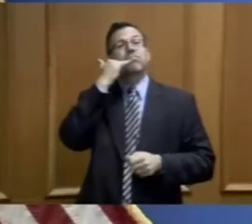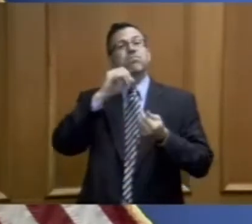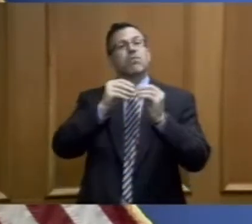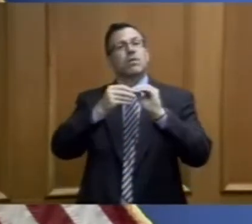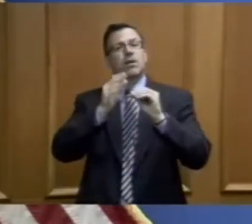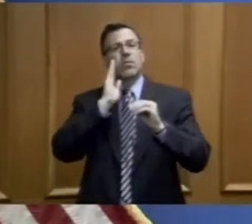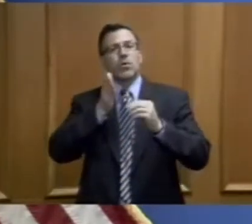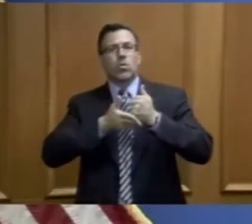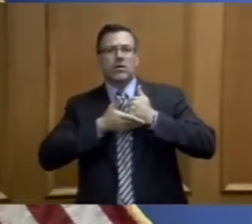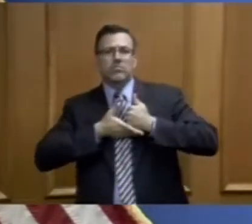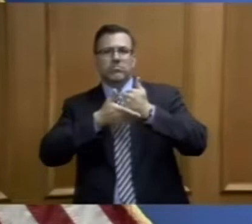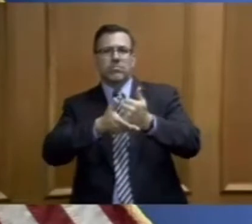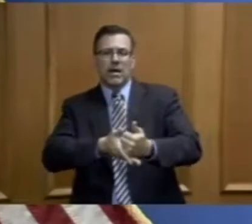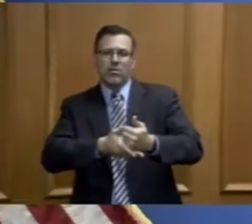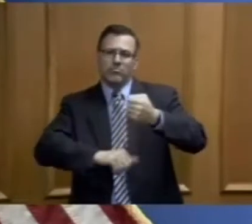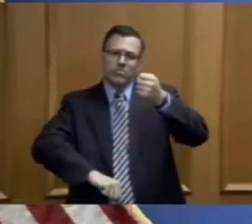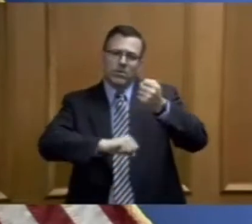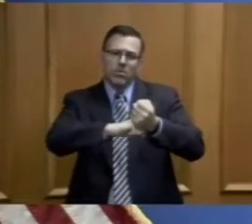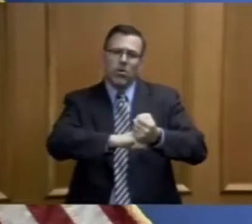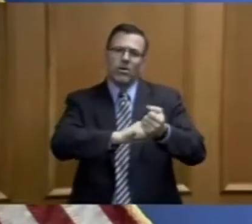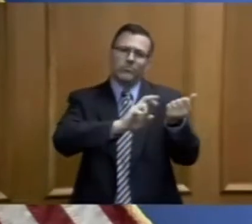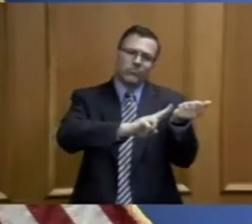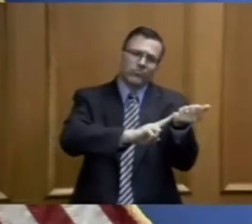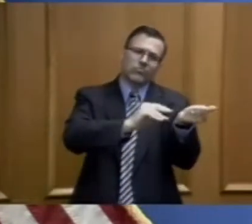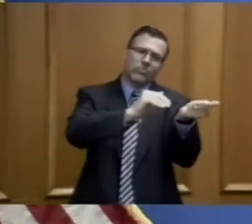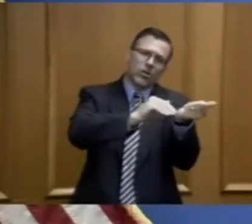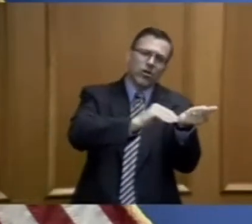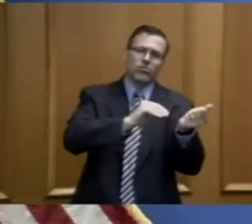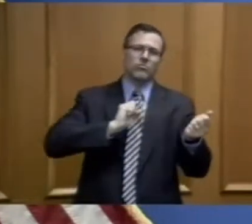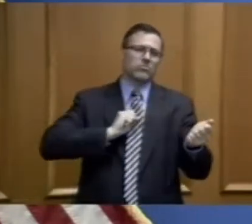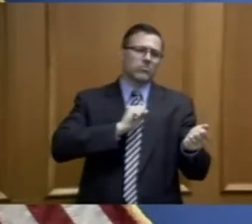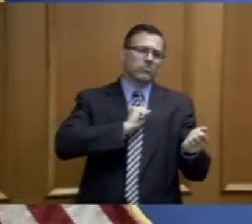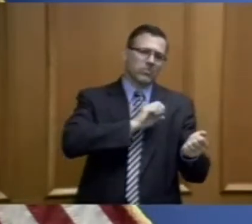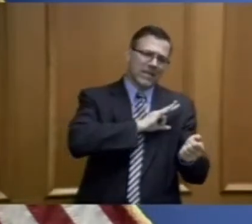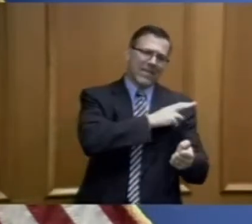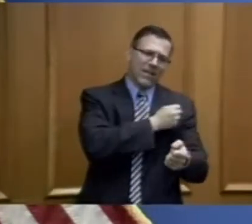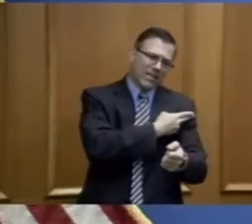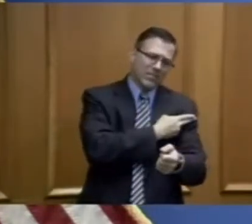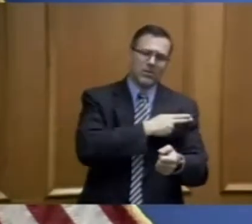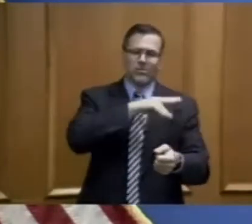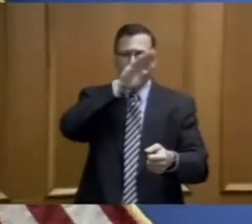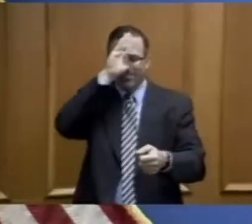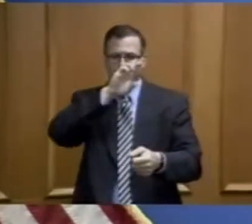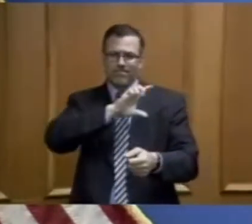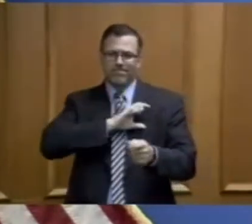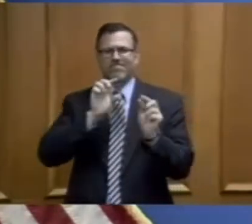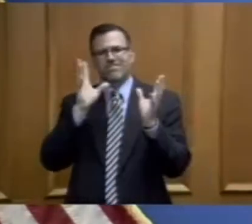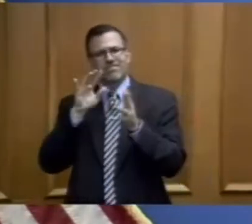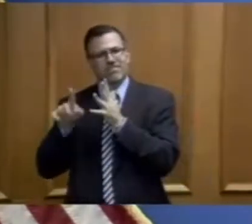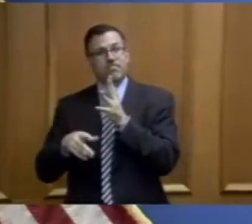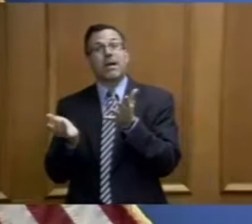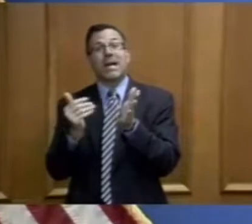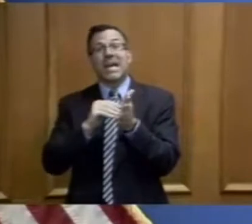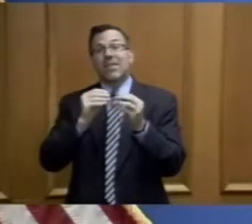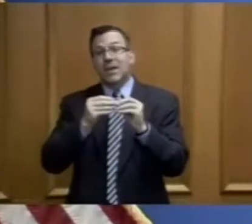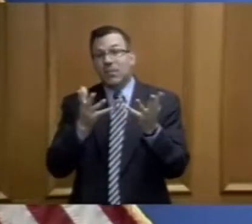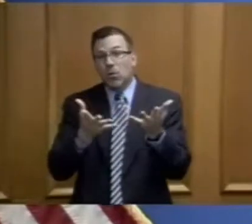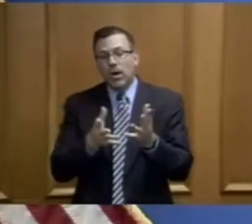for our state's healthcare workforce and first responders who have given so much. Again, the number is